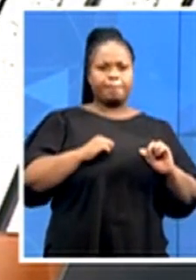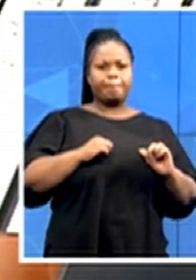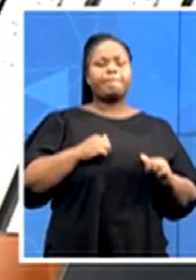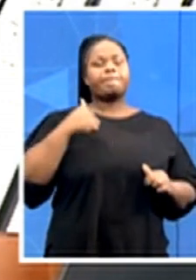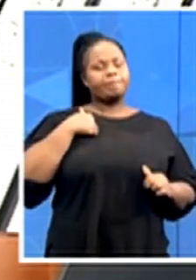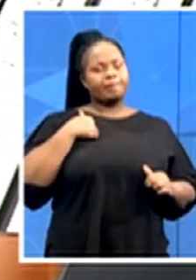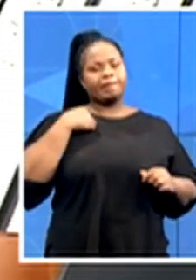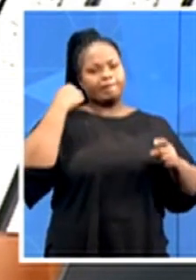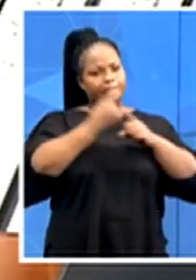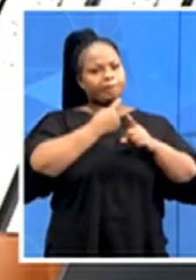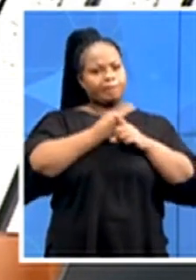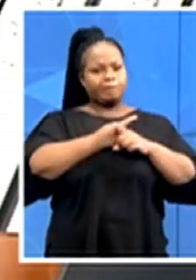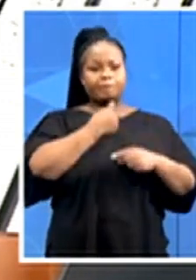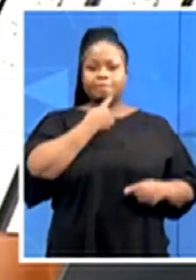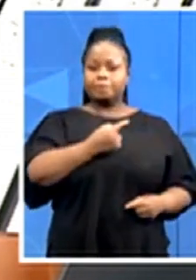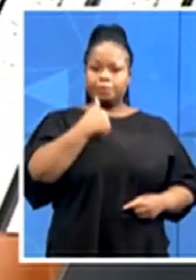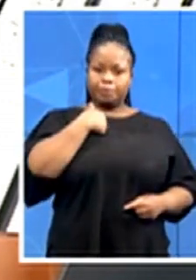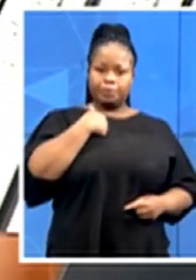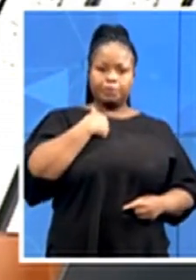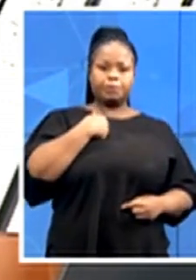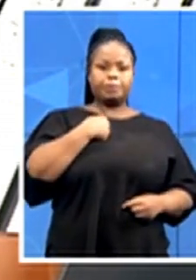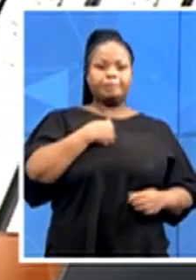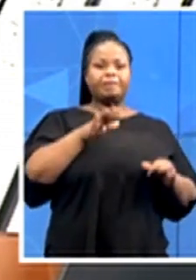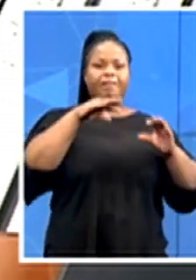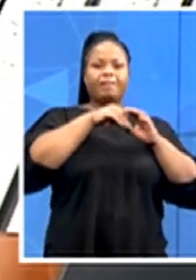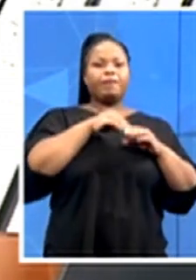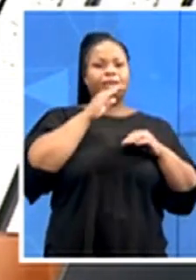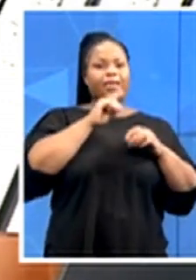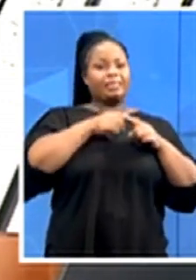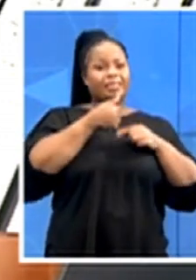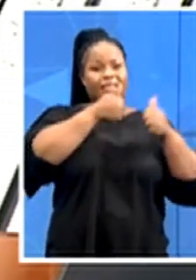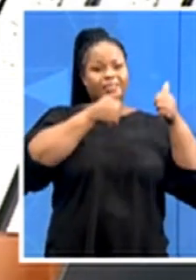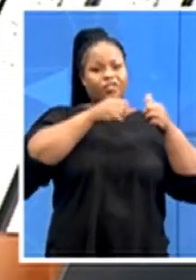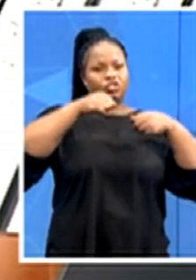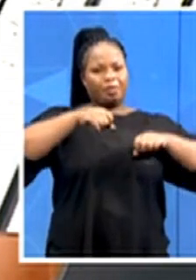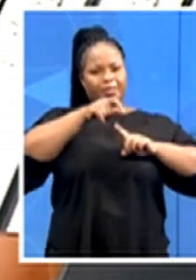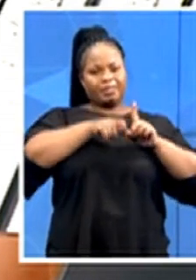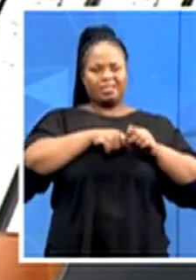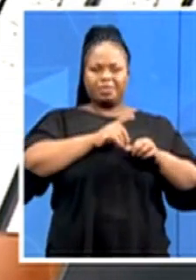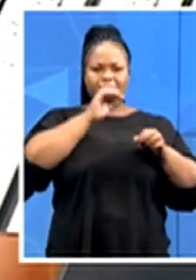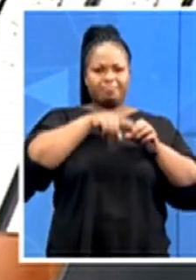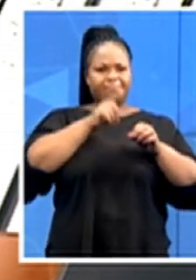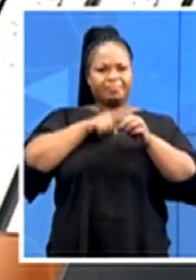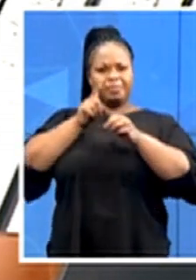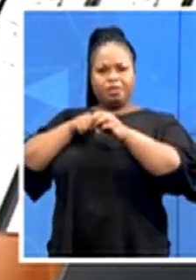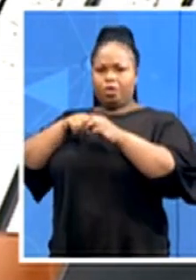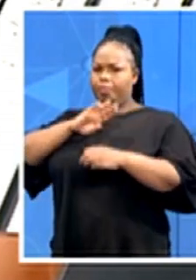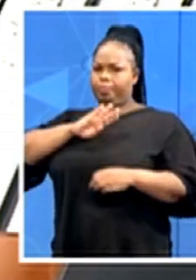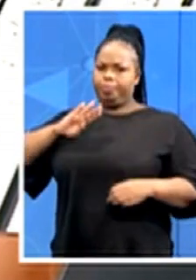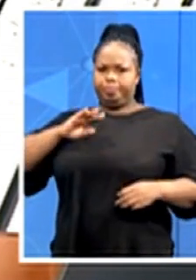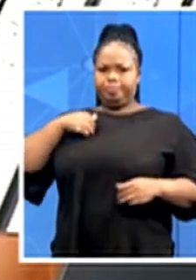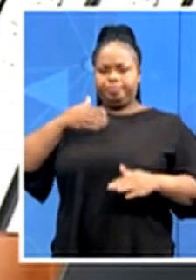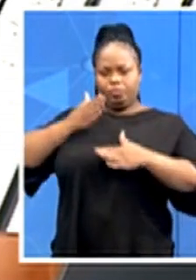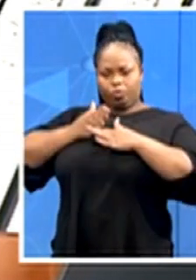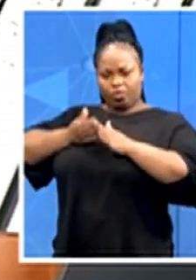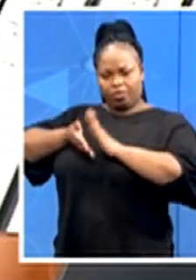non-executive chairperson on various boards, I said, not to get involved in operational matters and